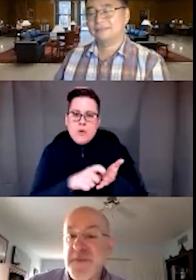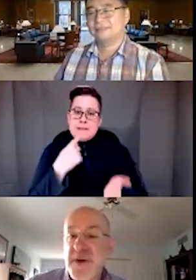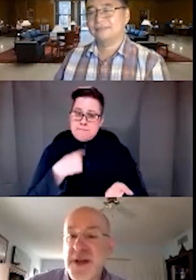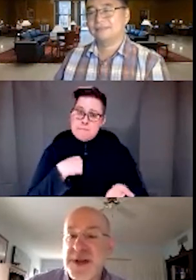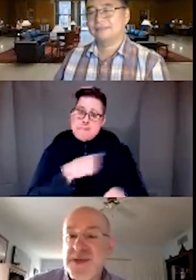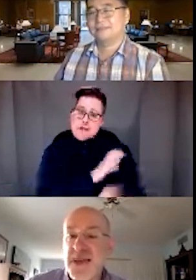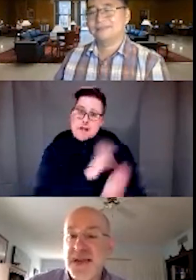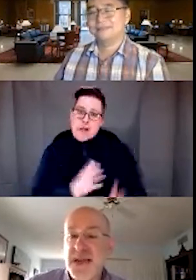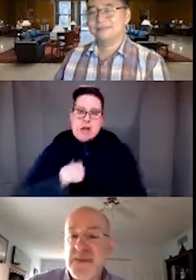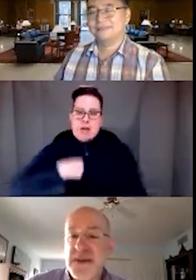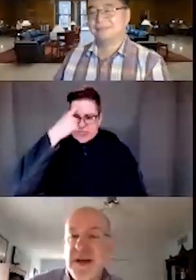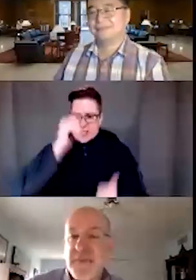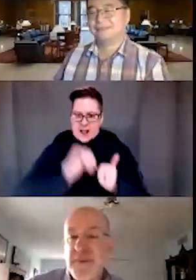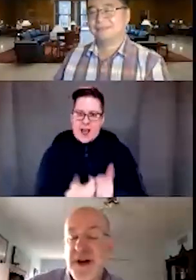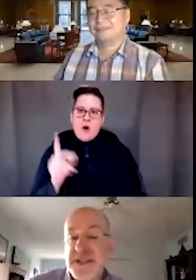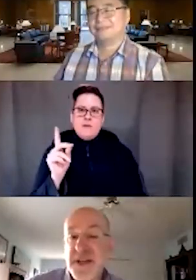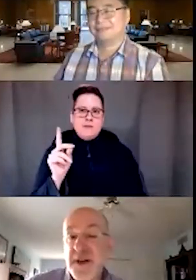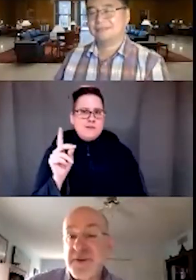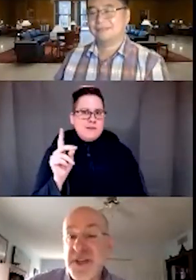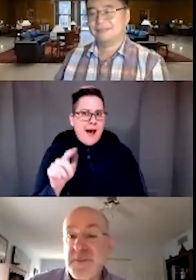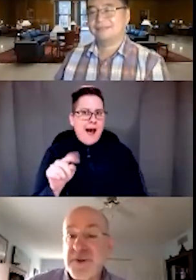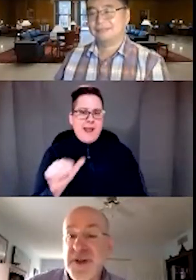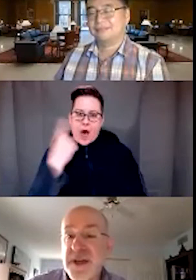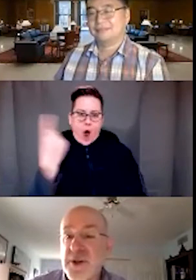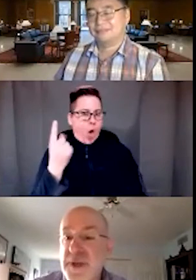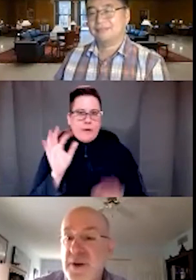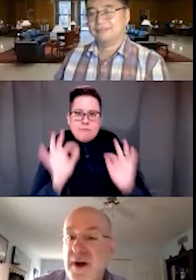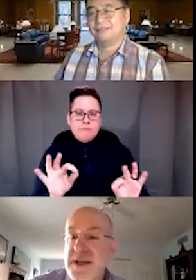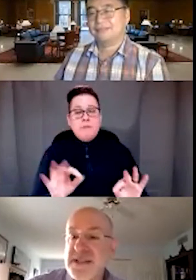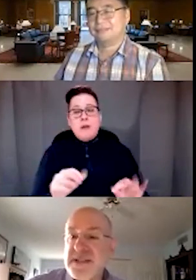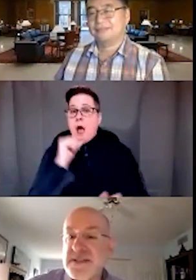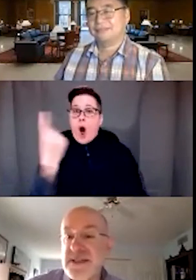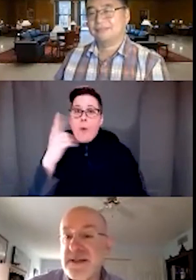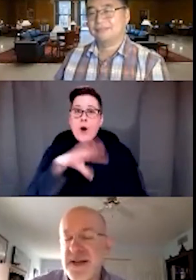think of many ways the data can be compromised. For example, not including all